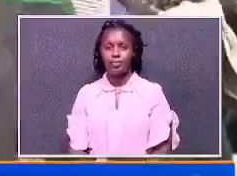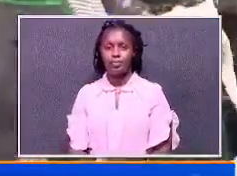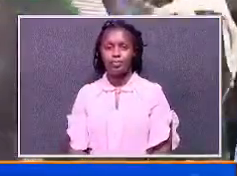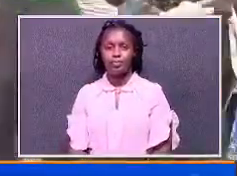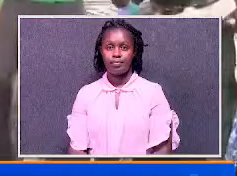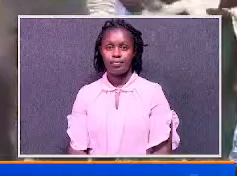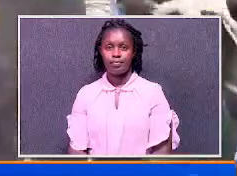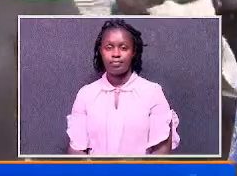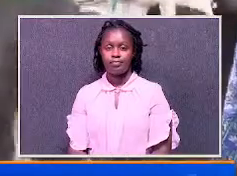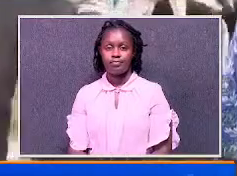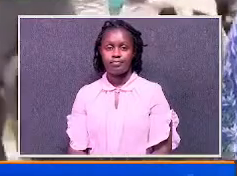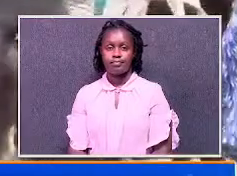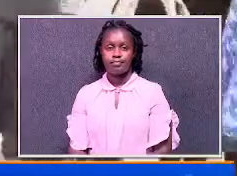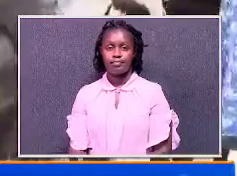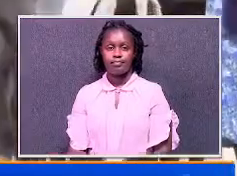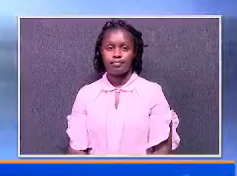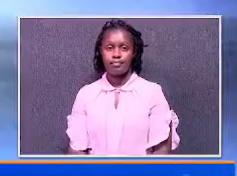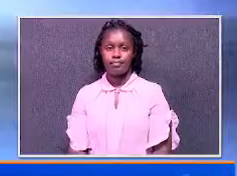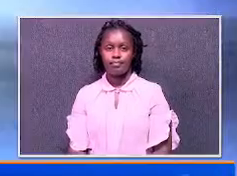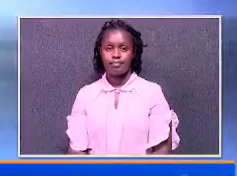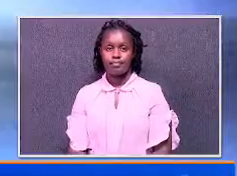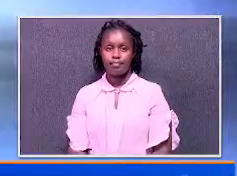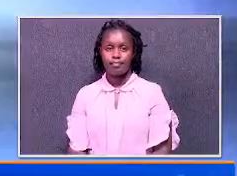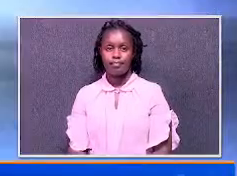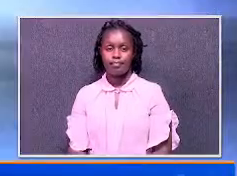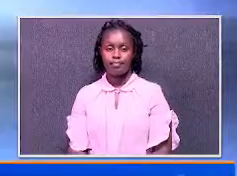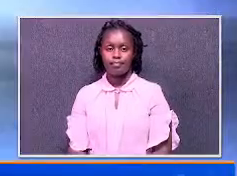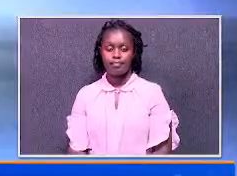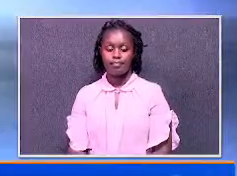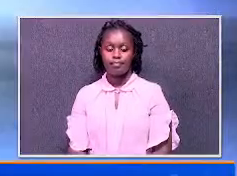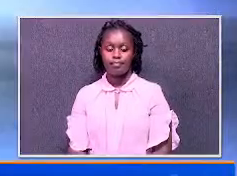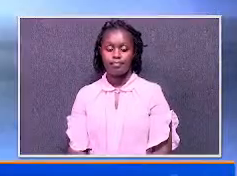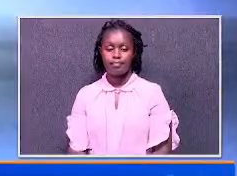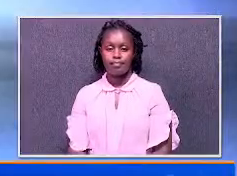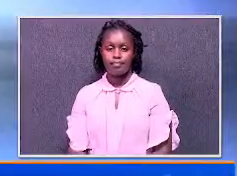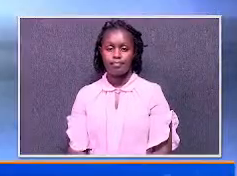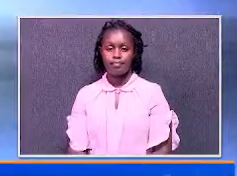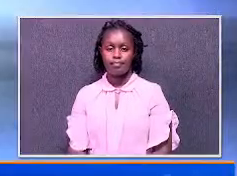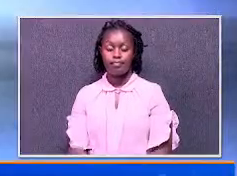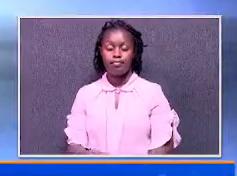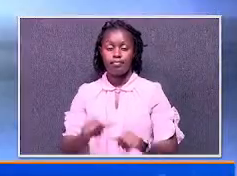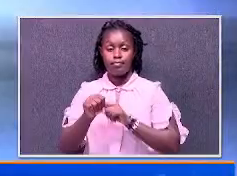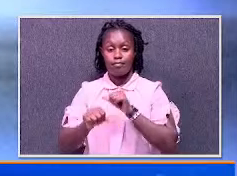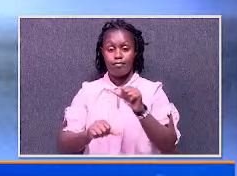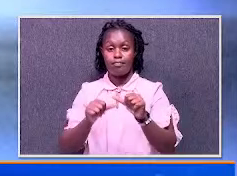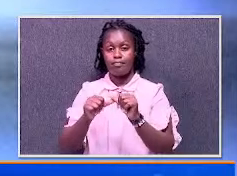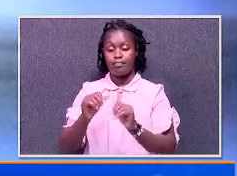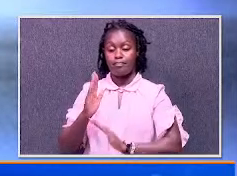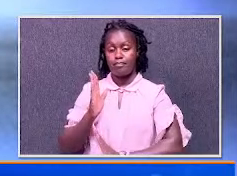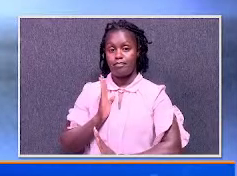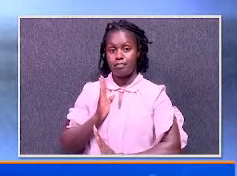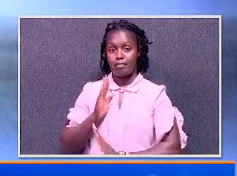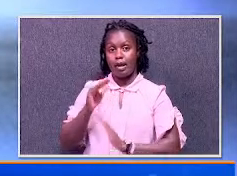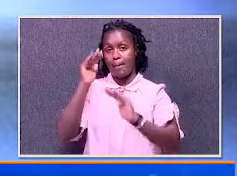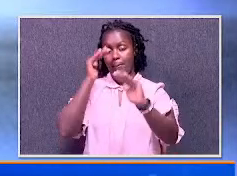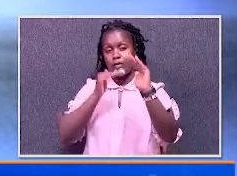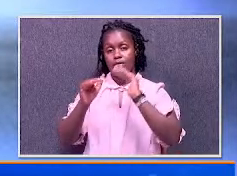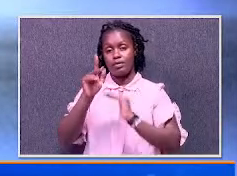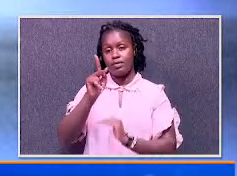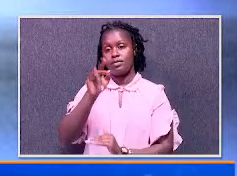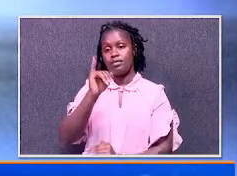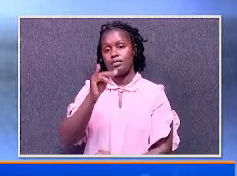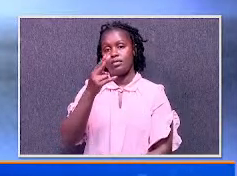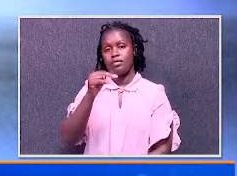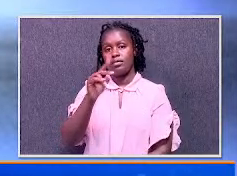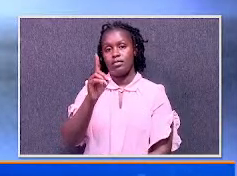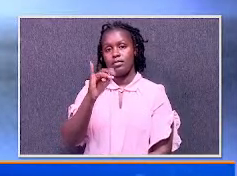Elizabeth Mutuko, TV47, Nairobi. And at Matters of Security, Interior CS Professor Kithure Kindiki has